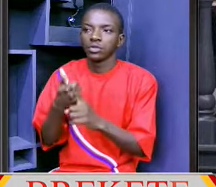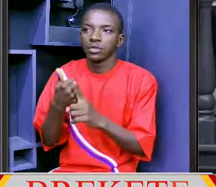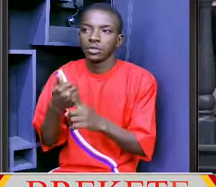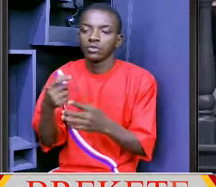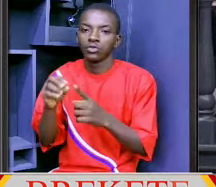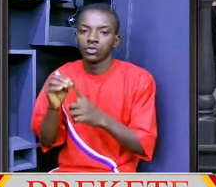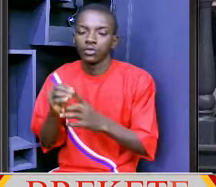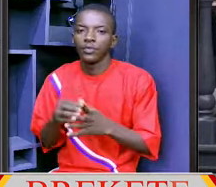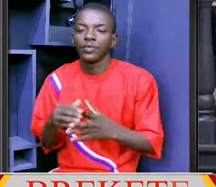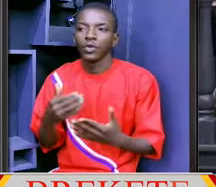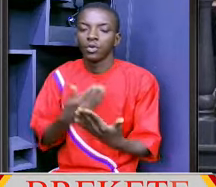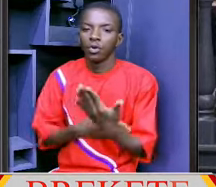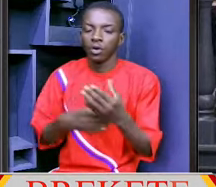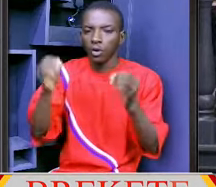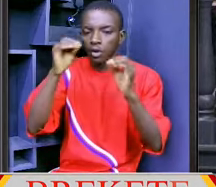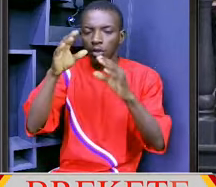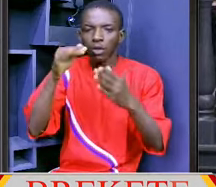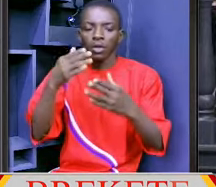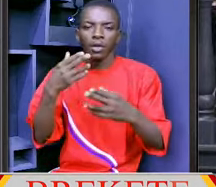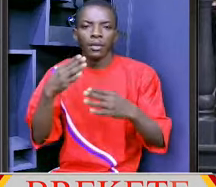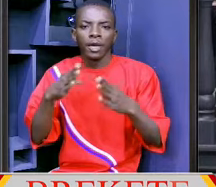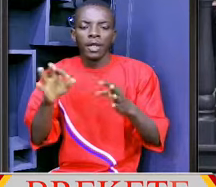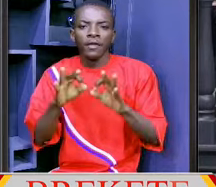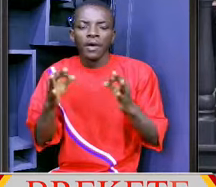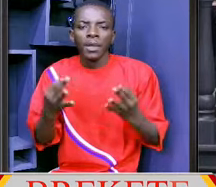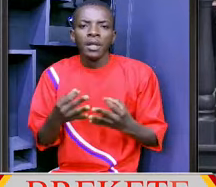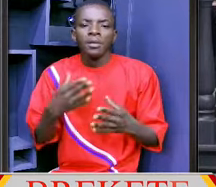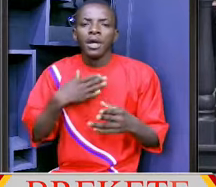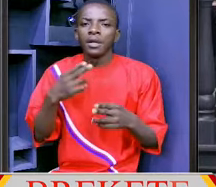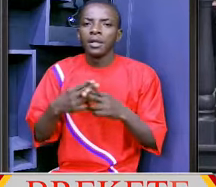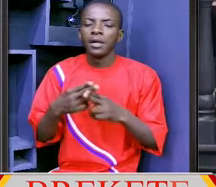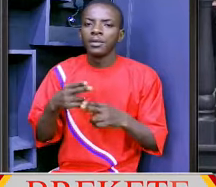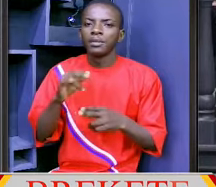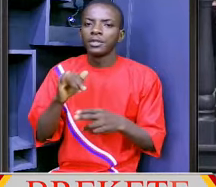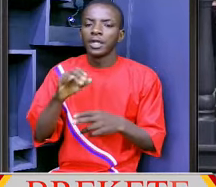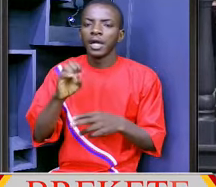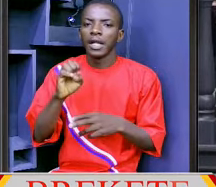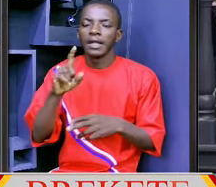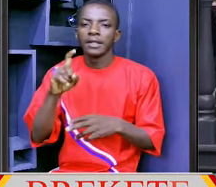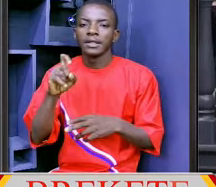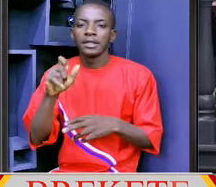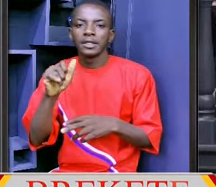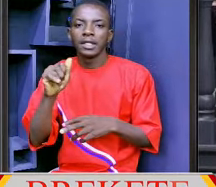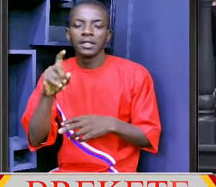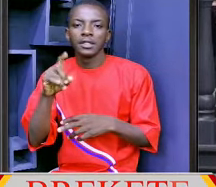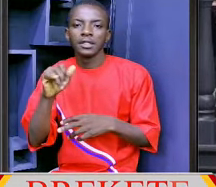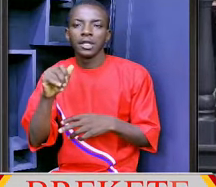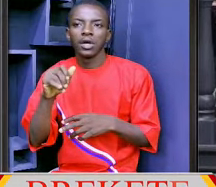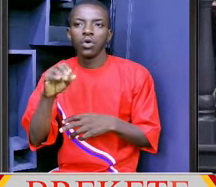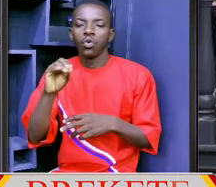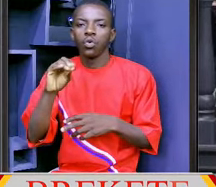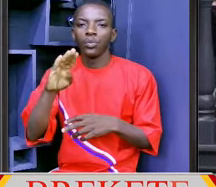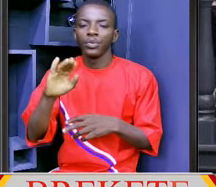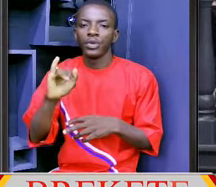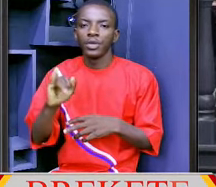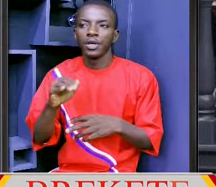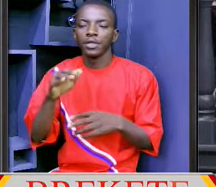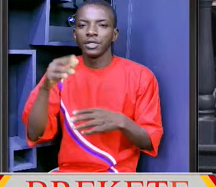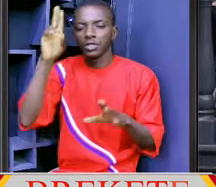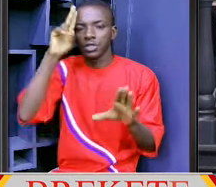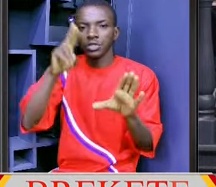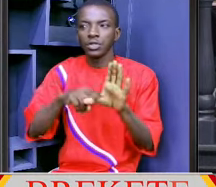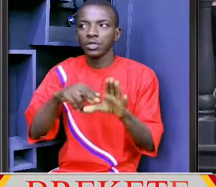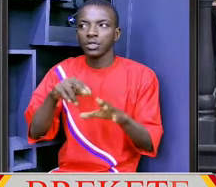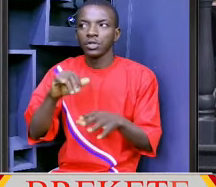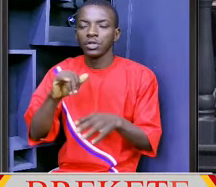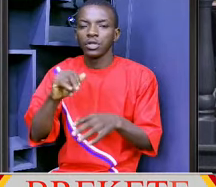my ordinary president. Good morning, Brekete family. My name na Alexander OP Ogogua. I'll be the chairman